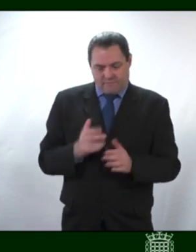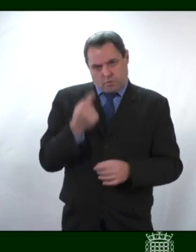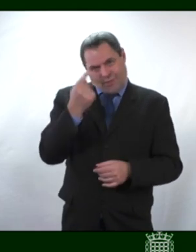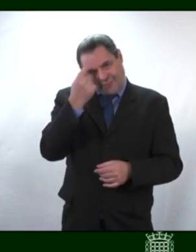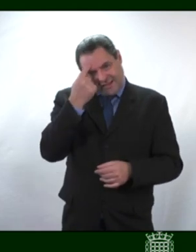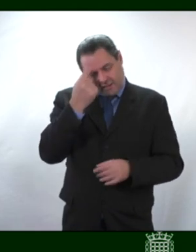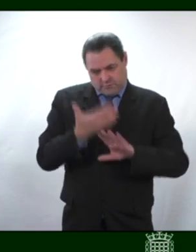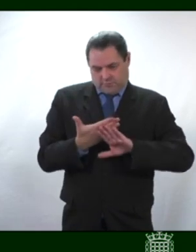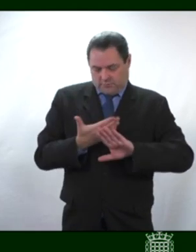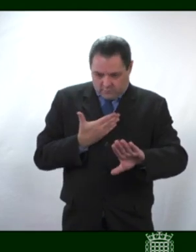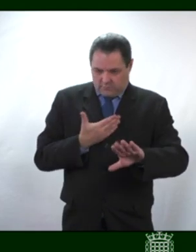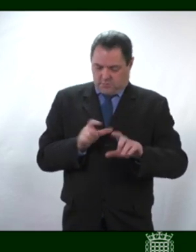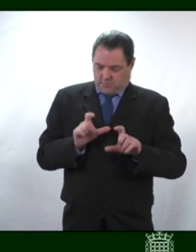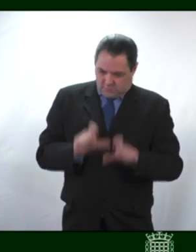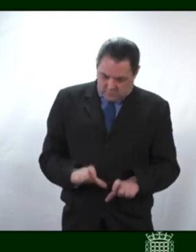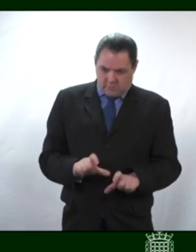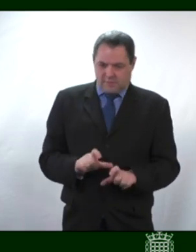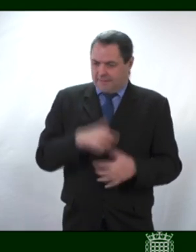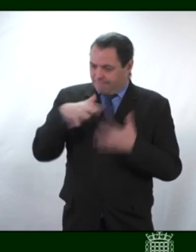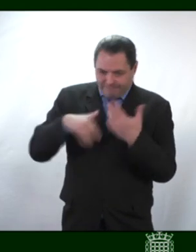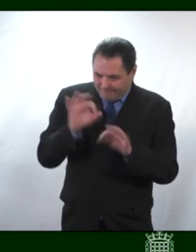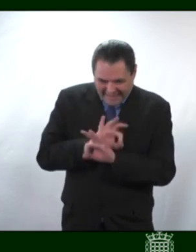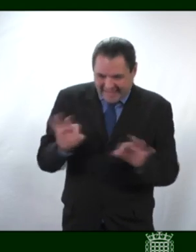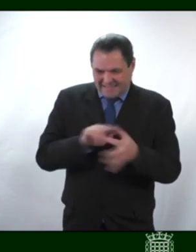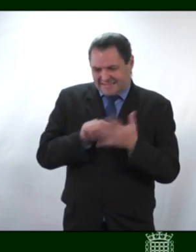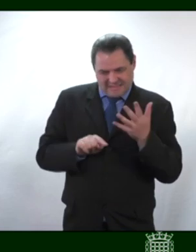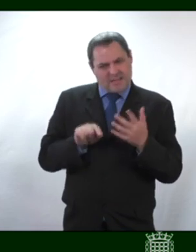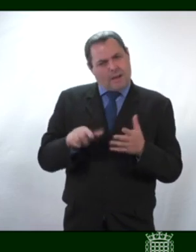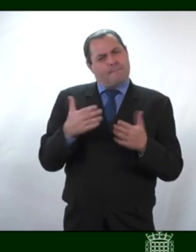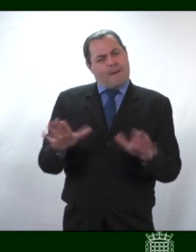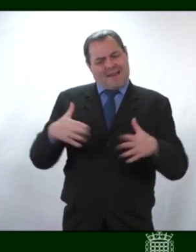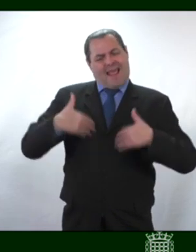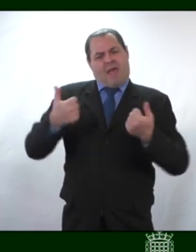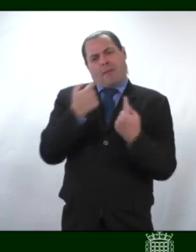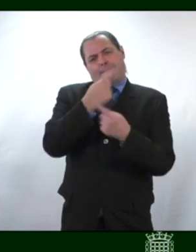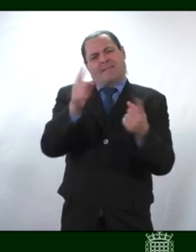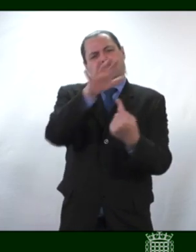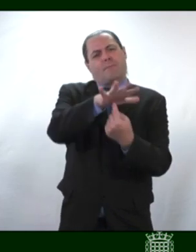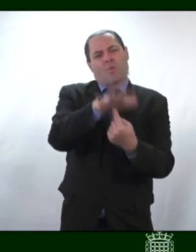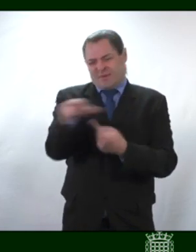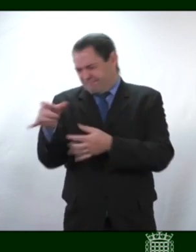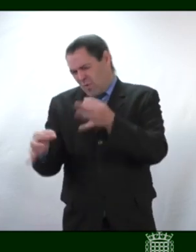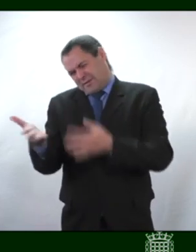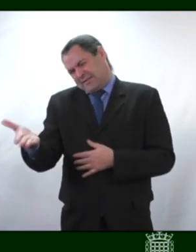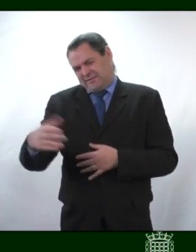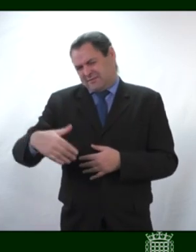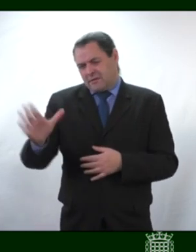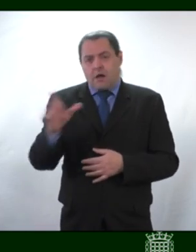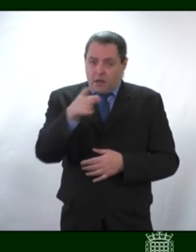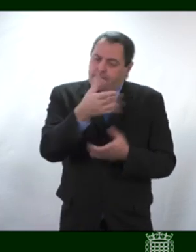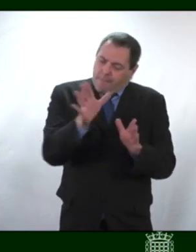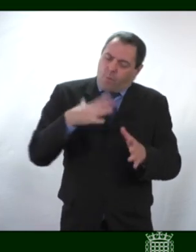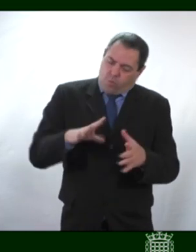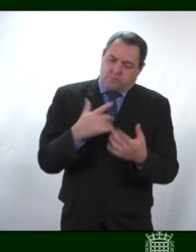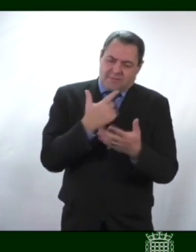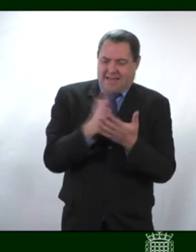it is that sort of public health messaging, rather than political games, that I think the public is looking for in these difficult